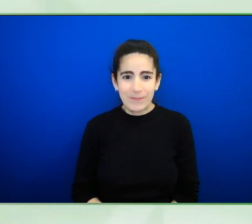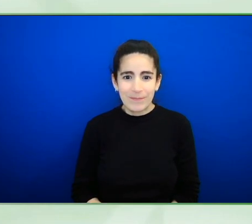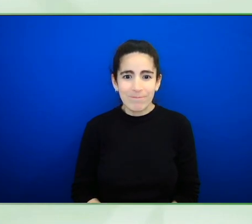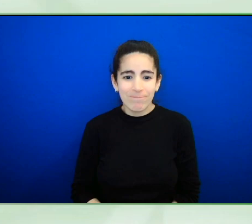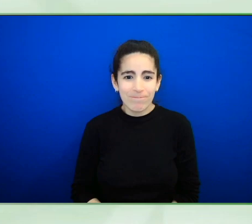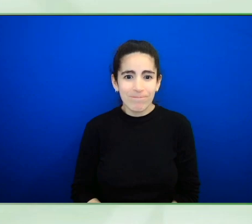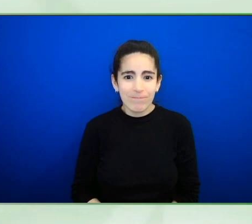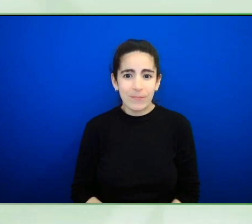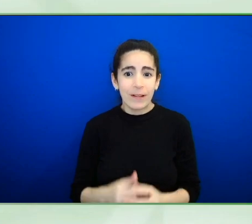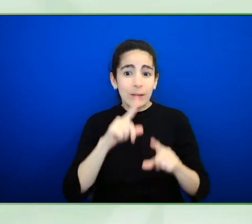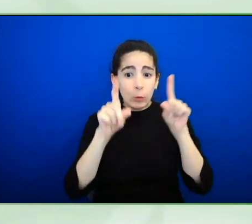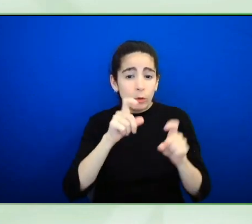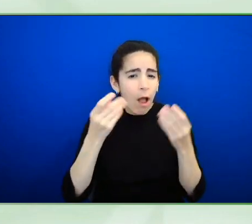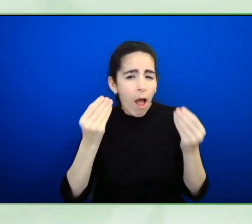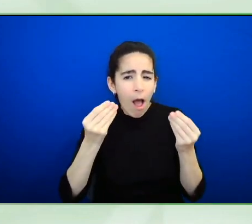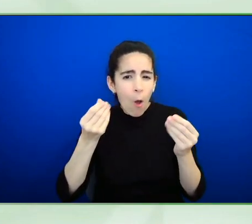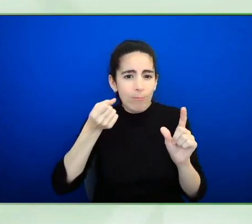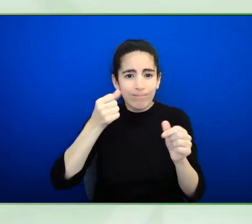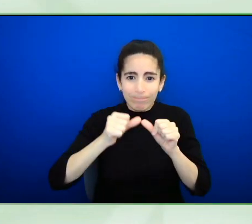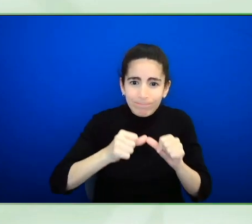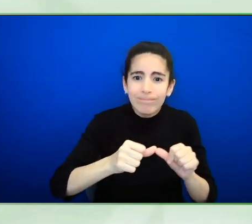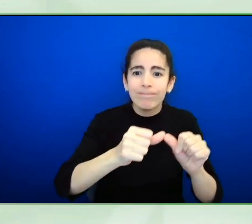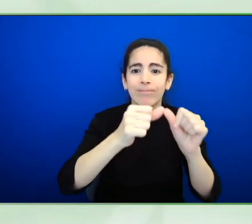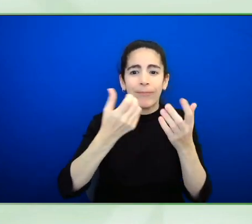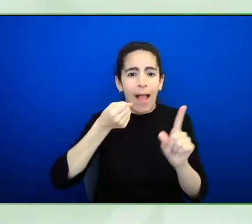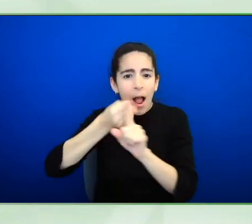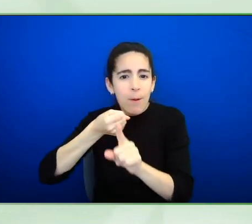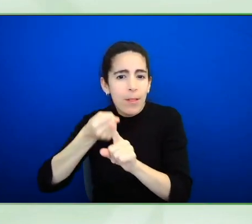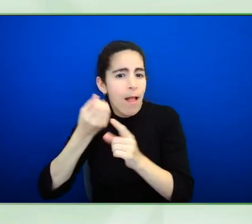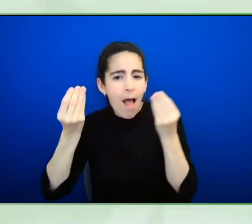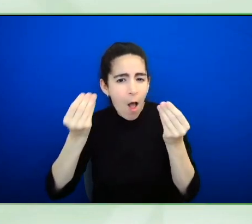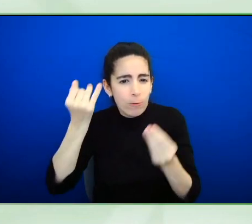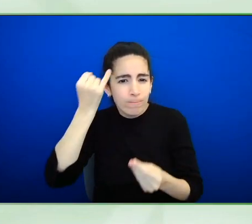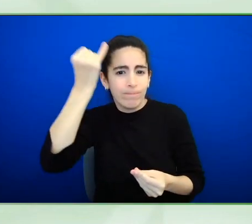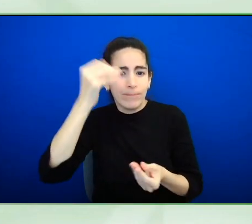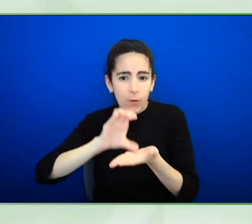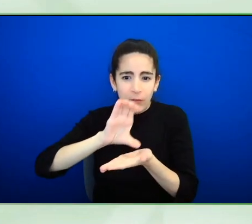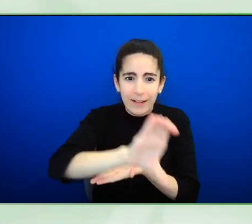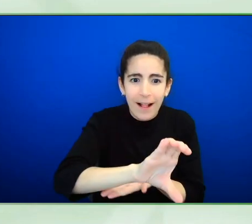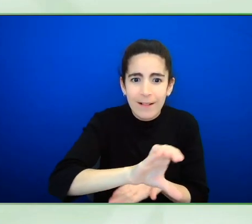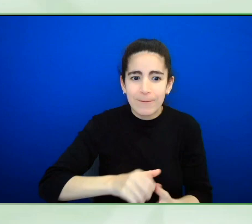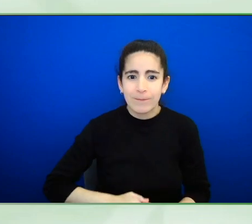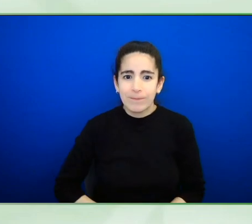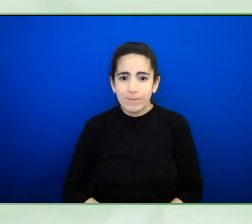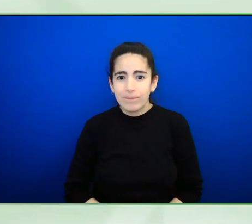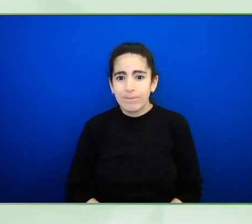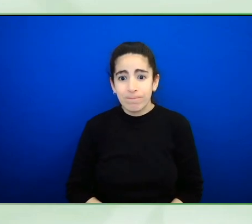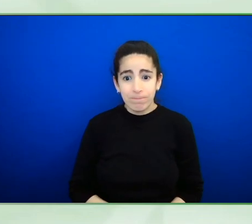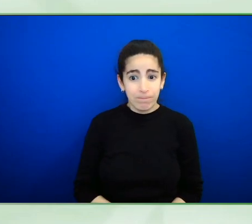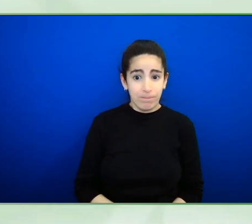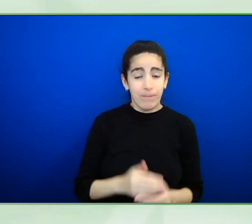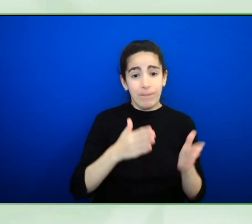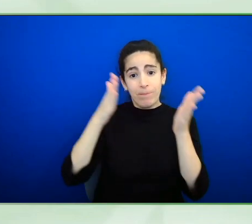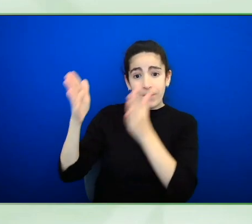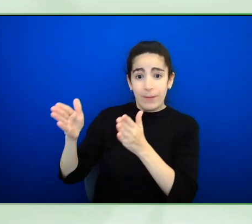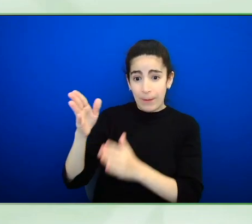So we have Rosaria Urdanivia, who is Executive Director at Oír para Crecer. And